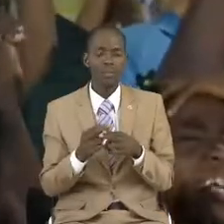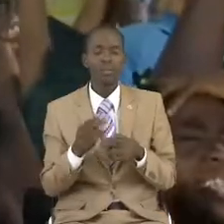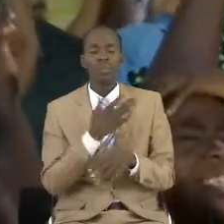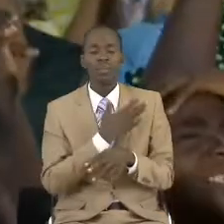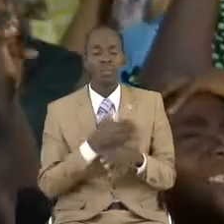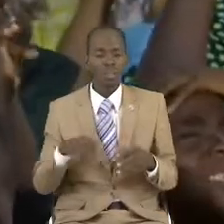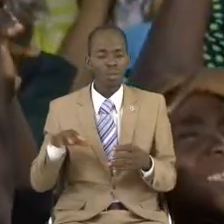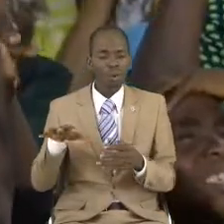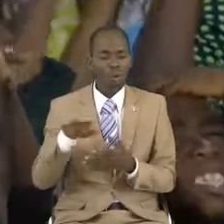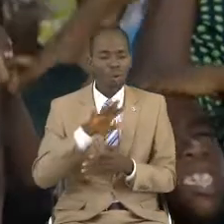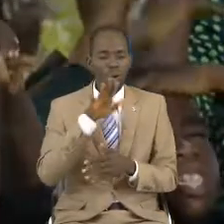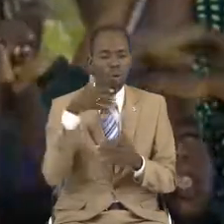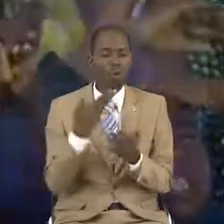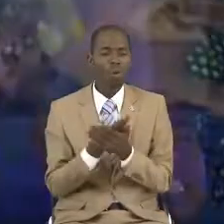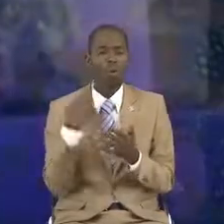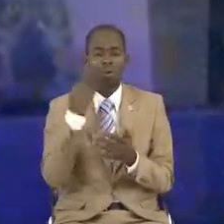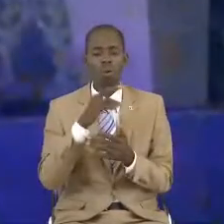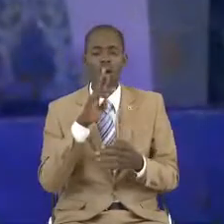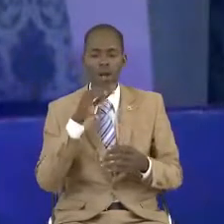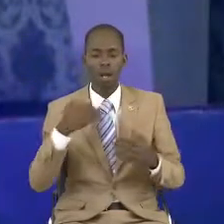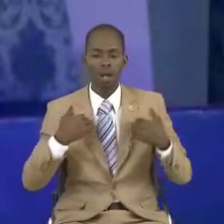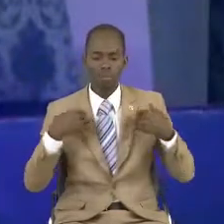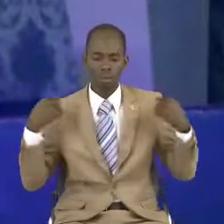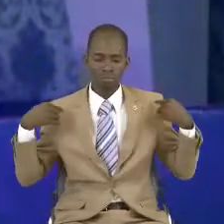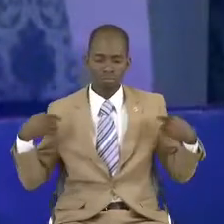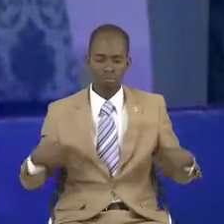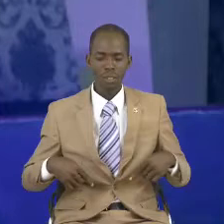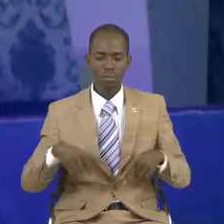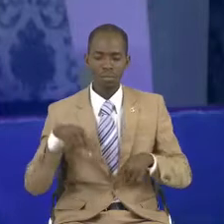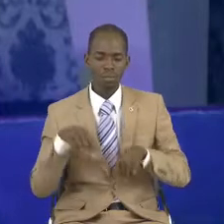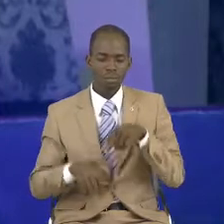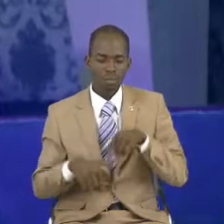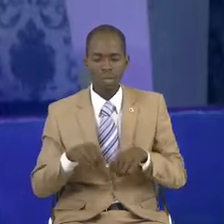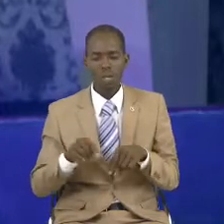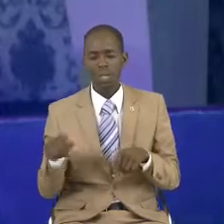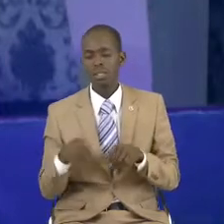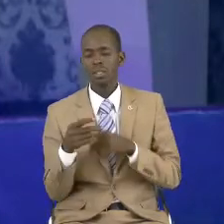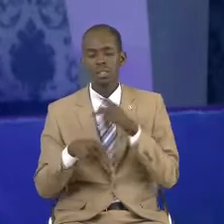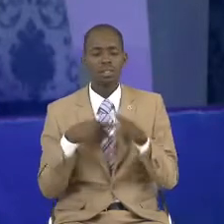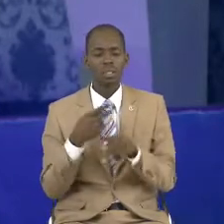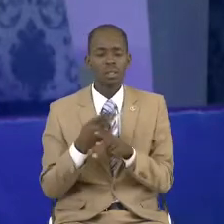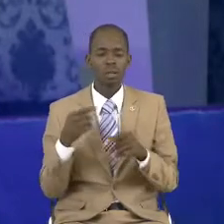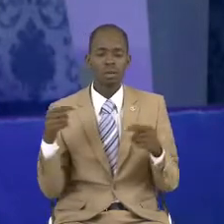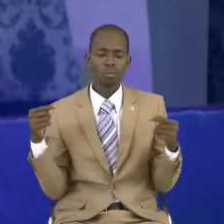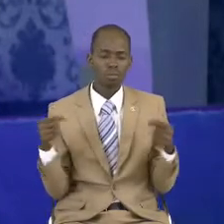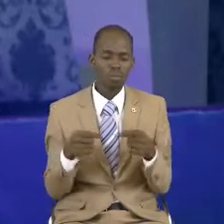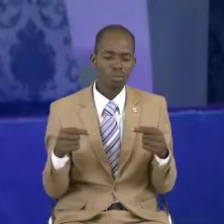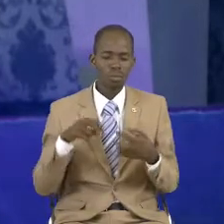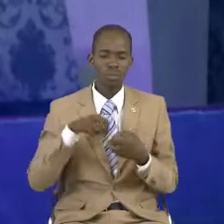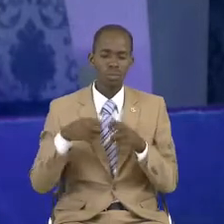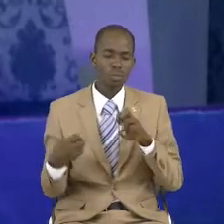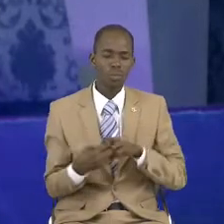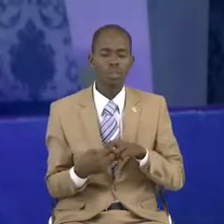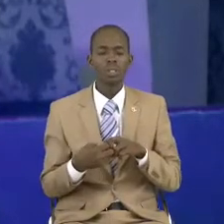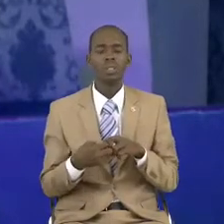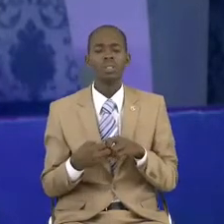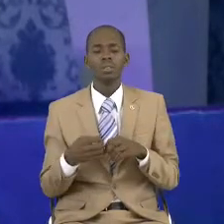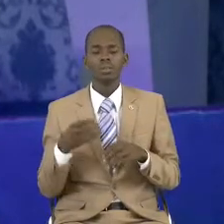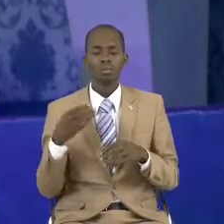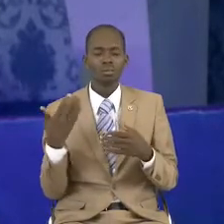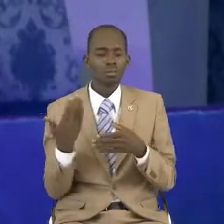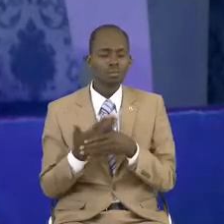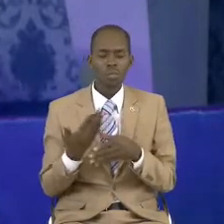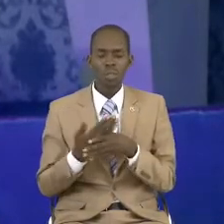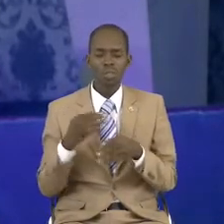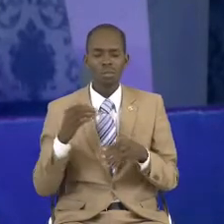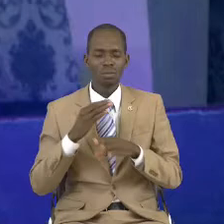paralyzed or having arthritis or any kind of a problem impediment in their motion in their walking let your part